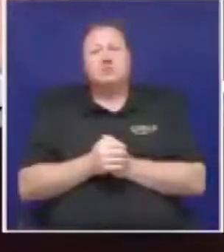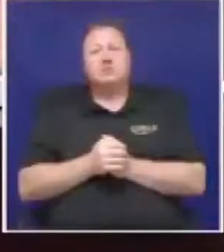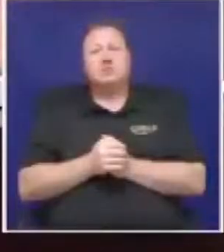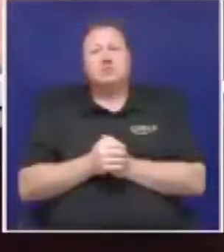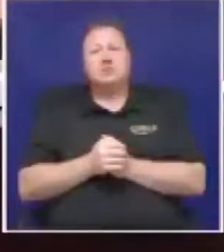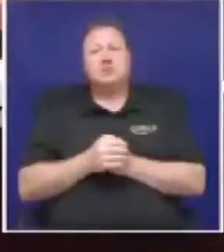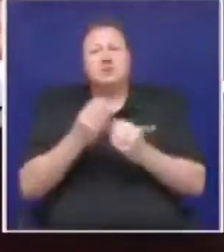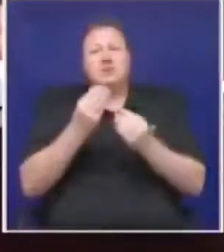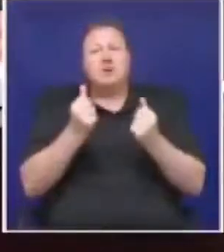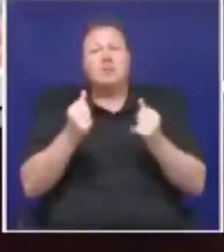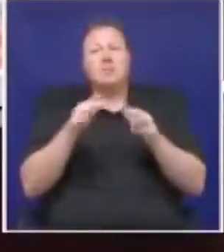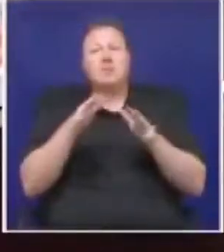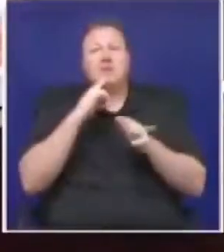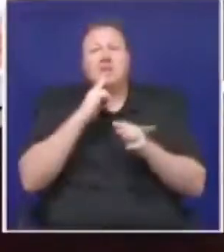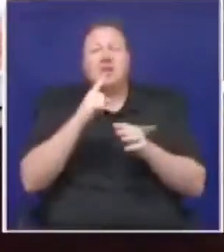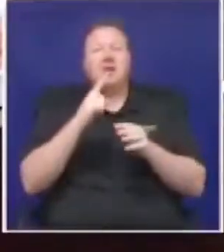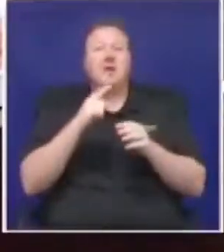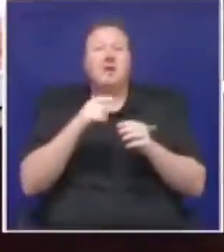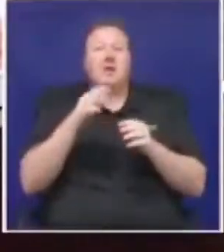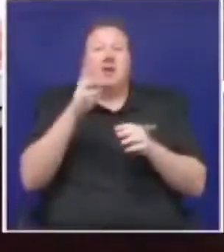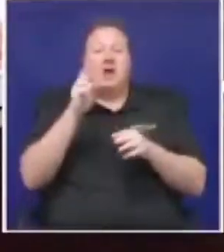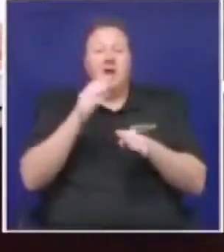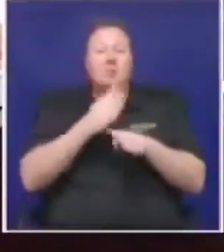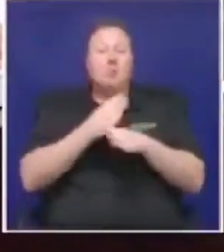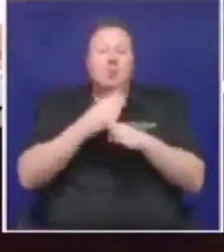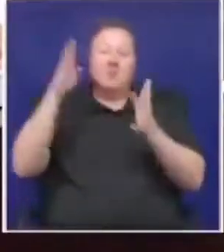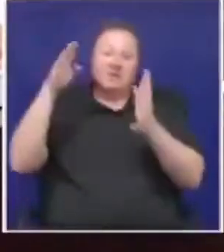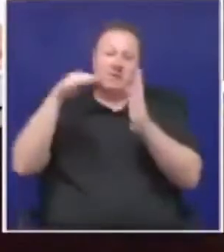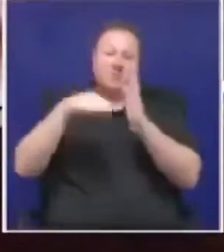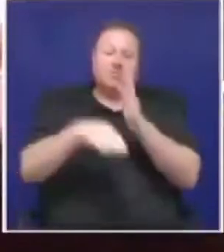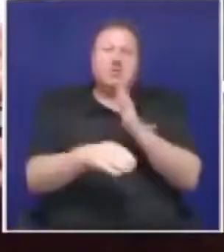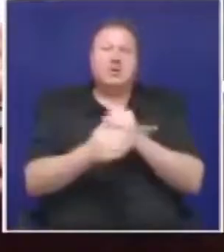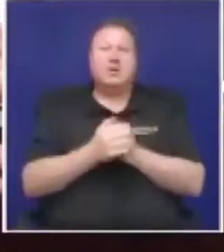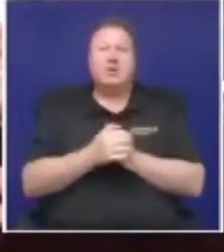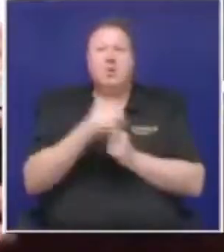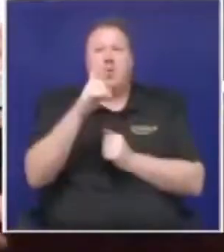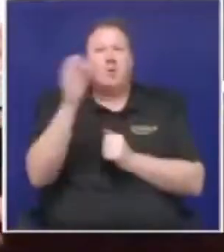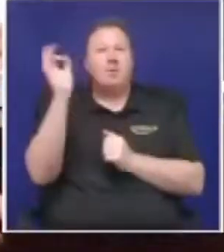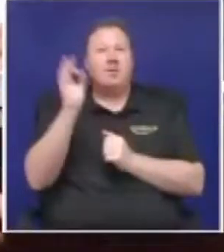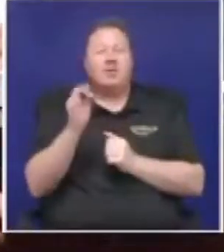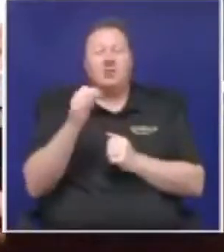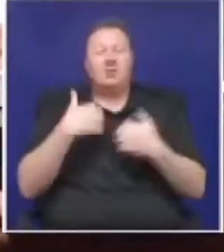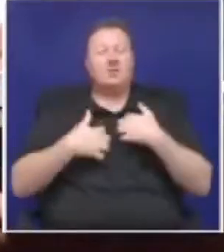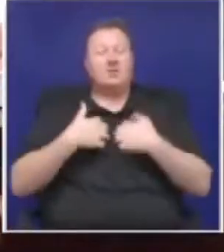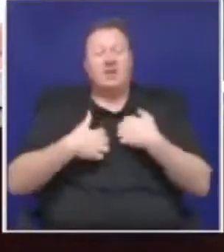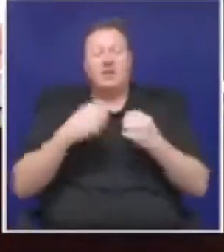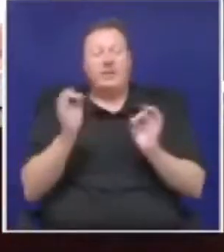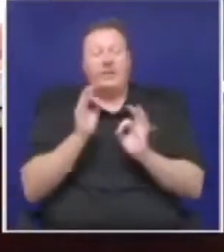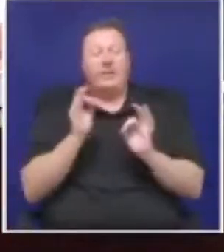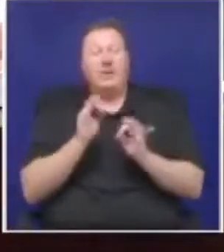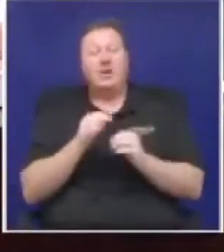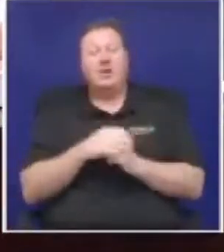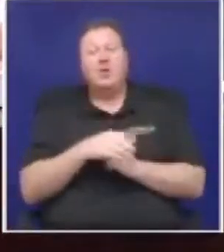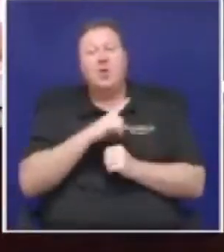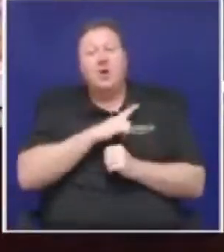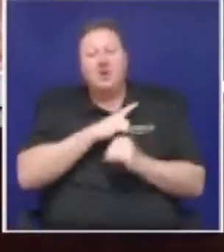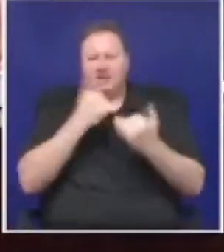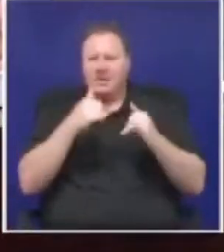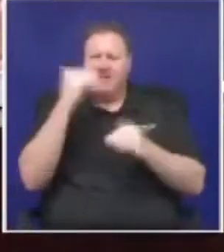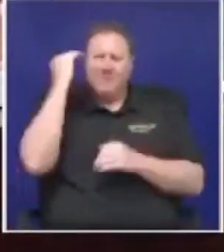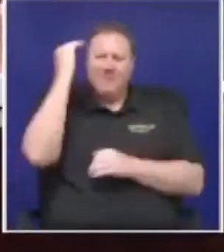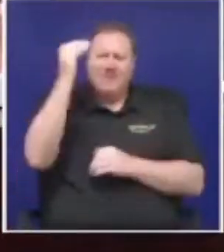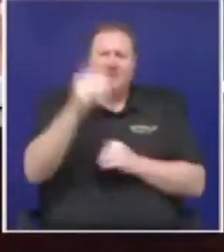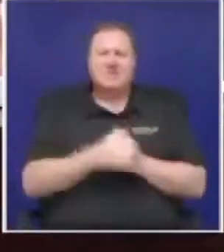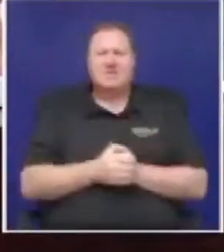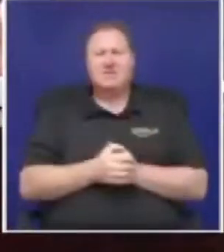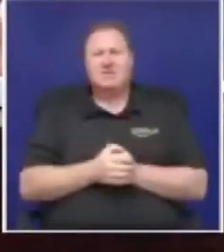unemployment has declined a bit by 1%. We don't become excited because it's still high.